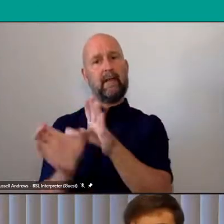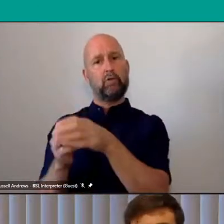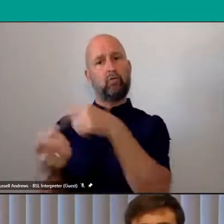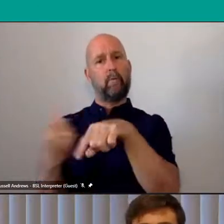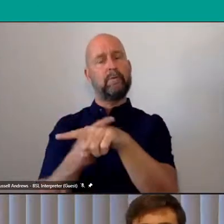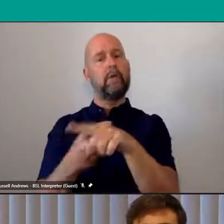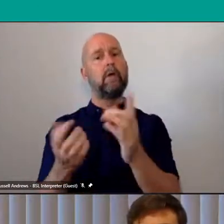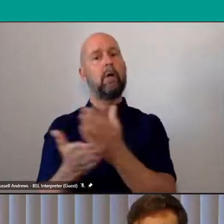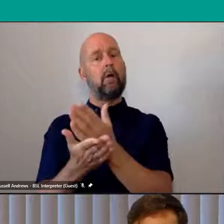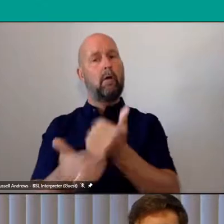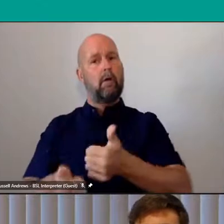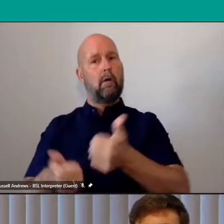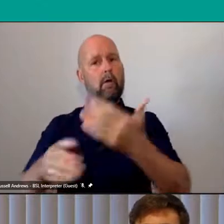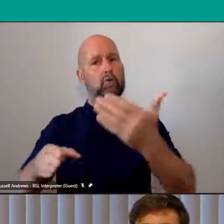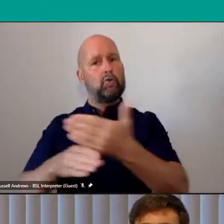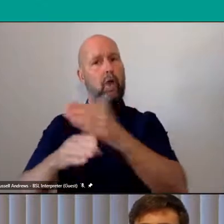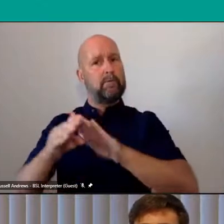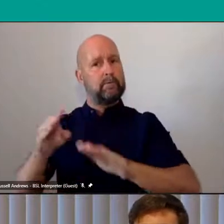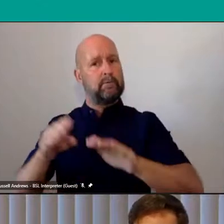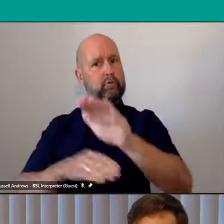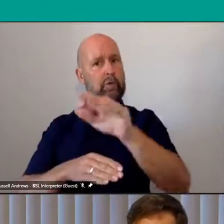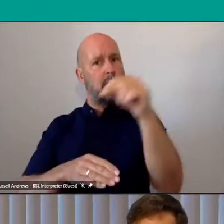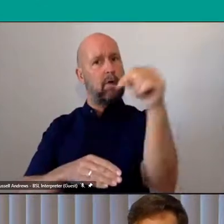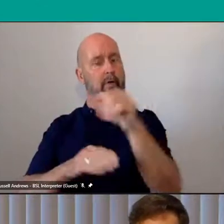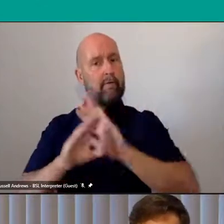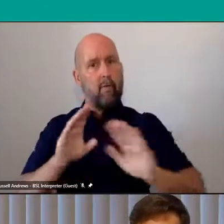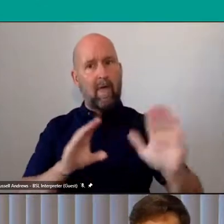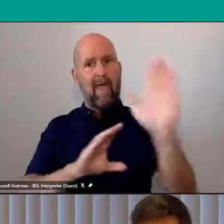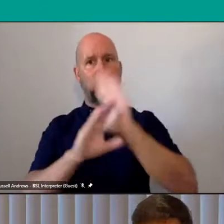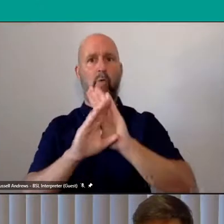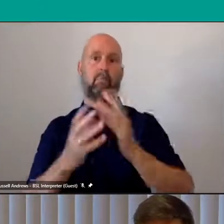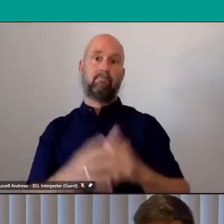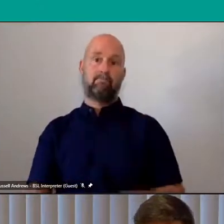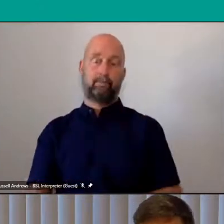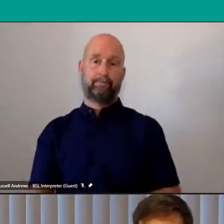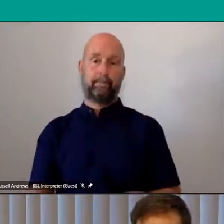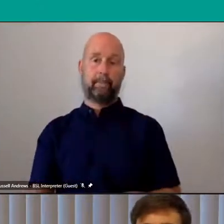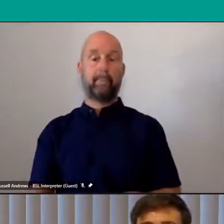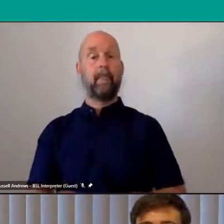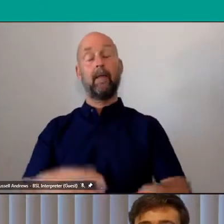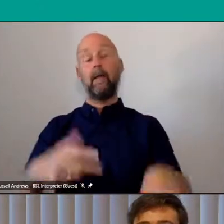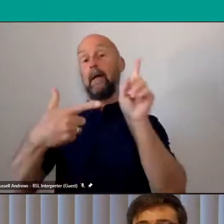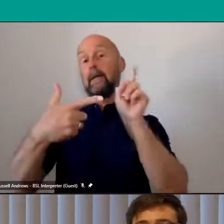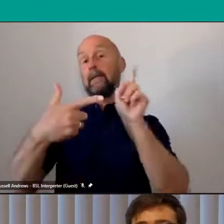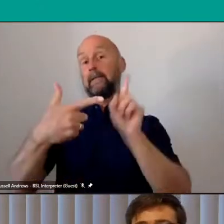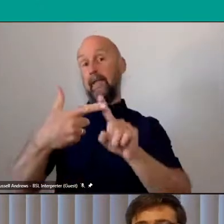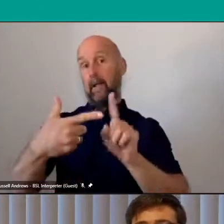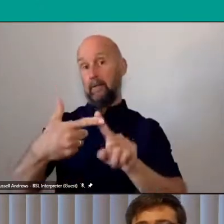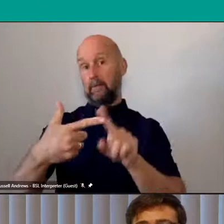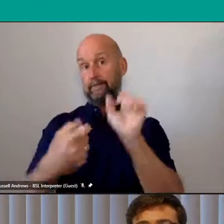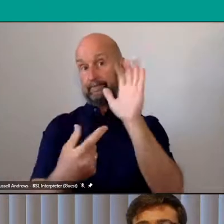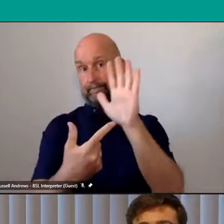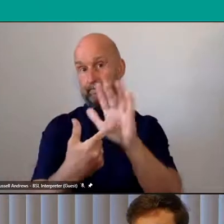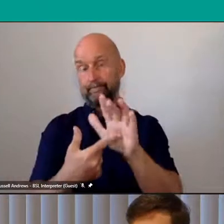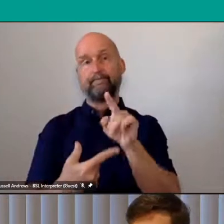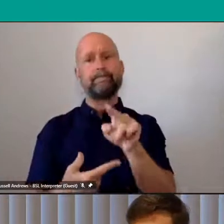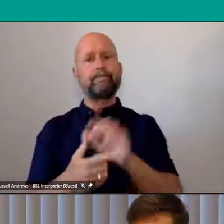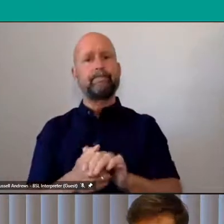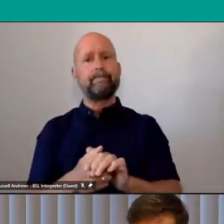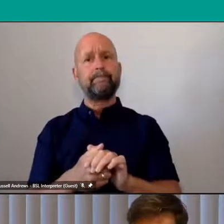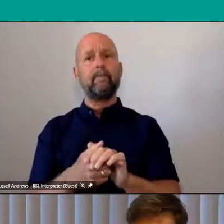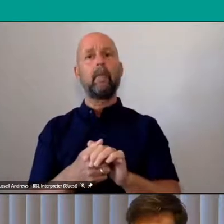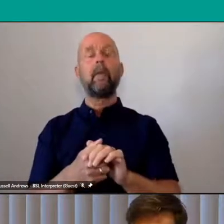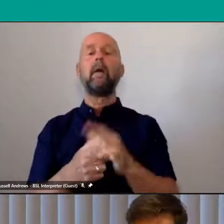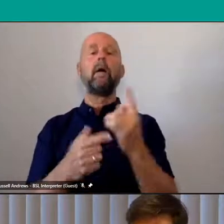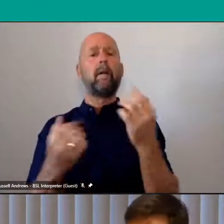secure jobs for everyone across the city region. The second key thing for us was putting power in